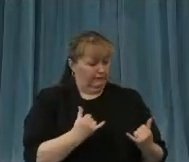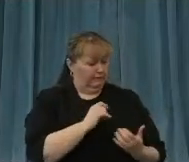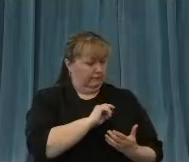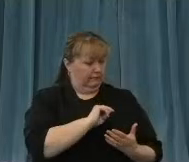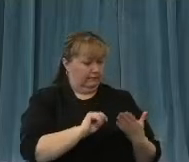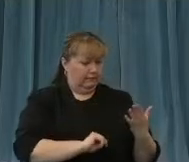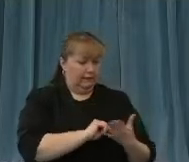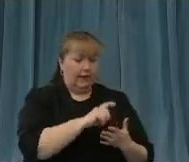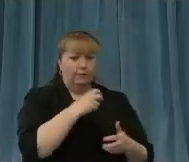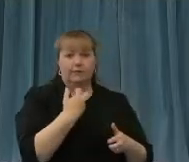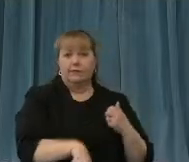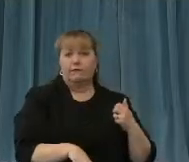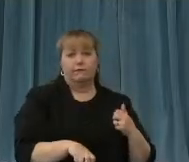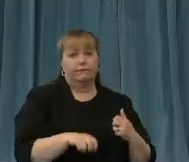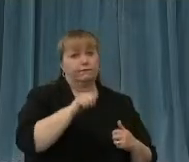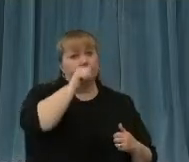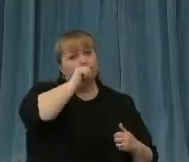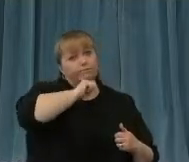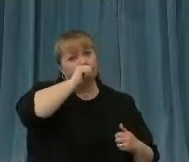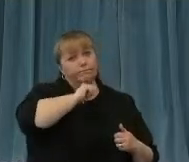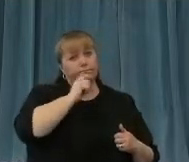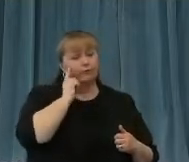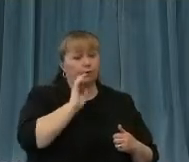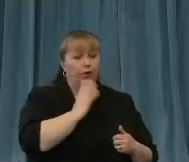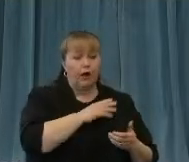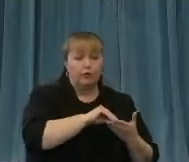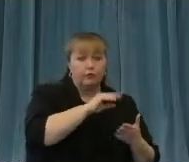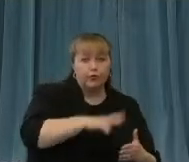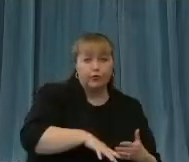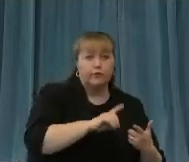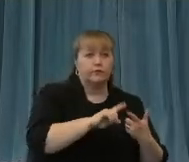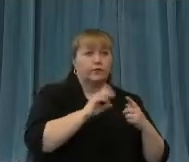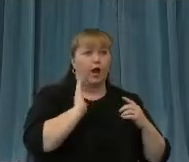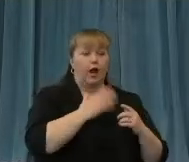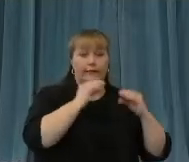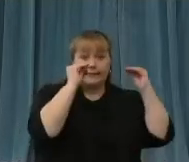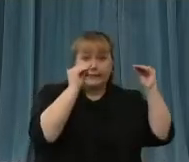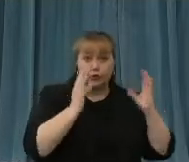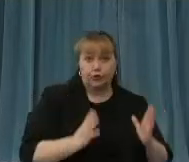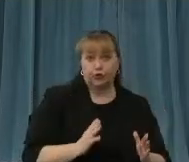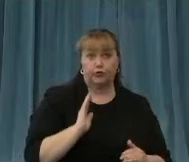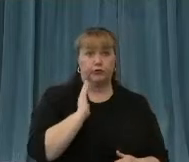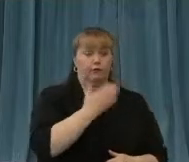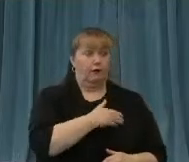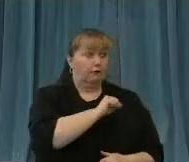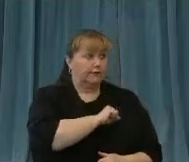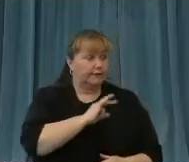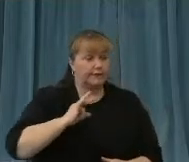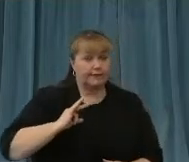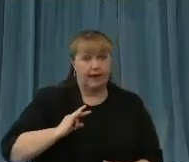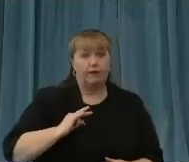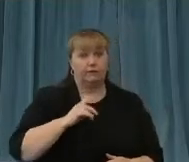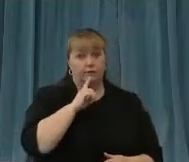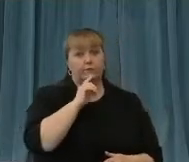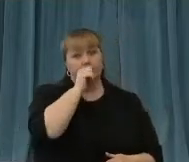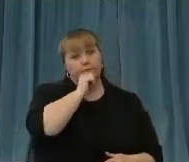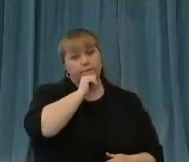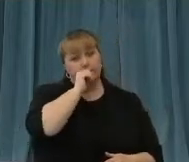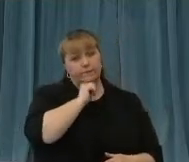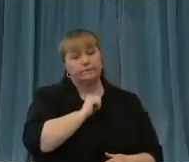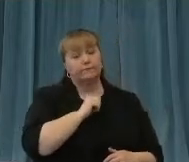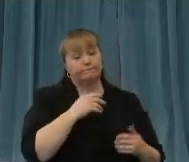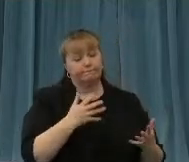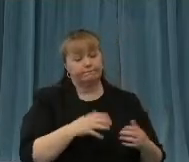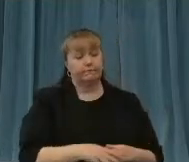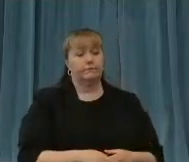our families, as well as for our educators and our staff. I want to note that while our students will not be returning to